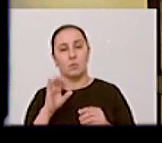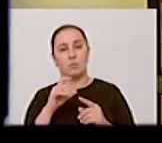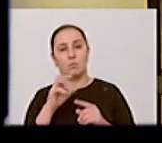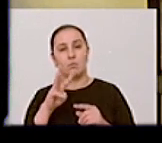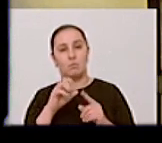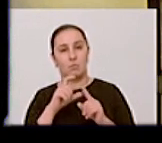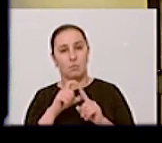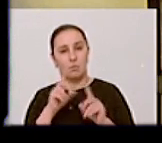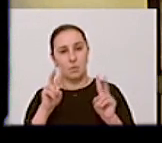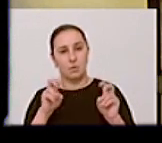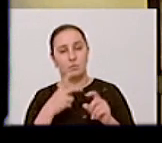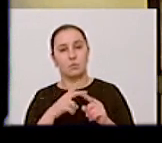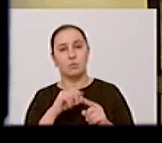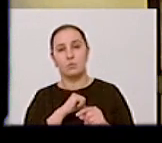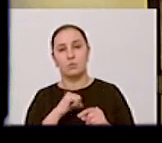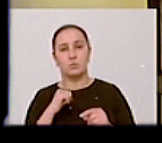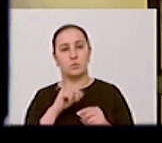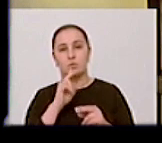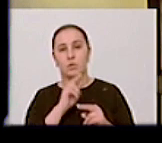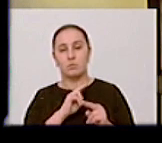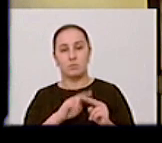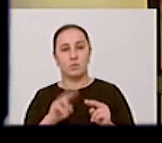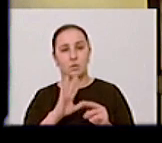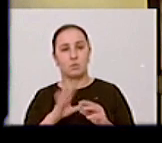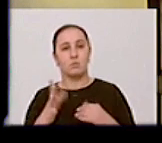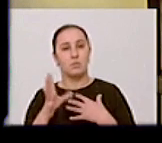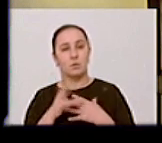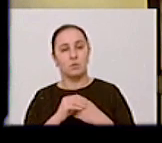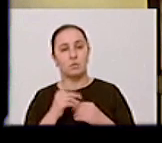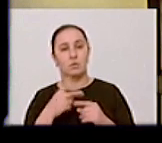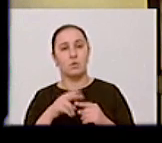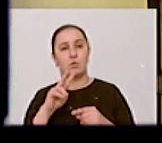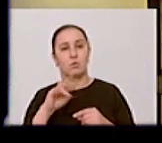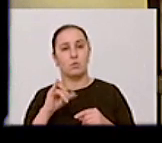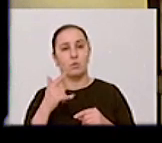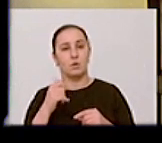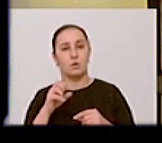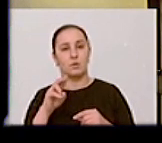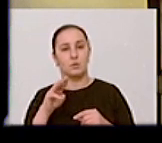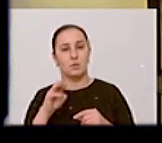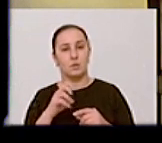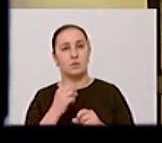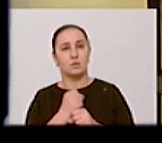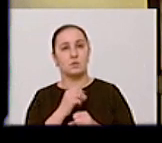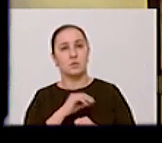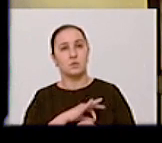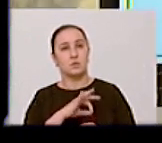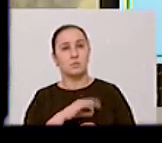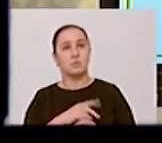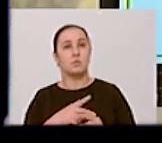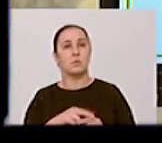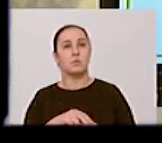mazmun o'zini yo'qotmagan. Keling birgalikda lug'atlar ustida ishlaymiz. Demak,